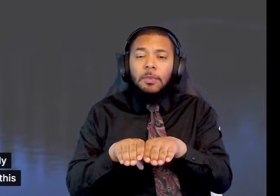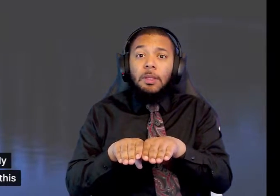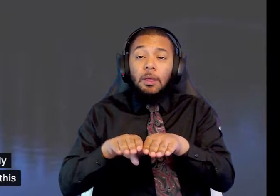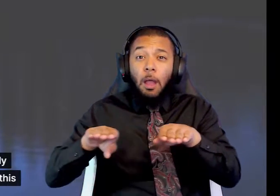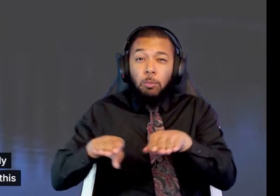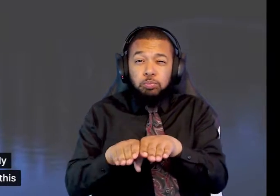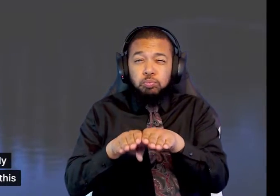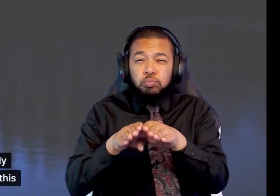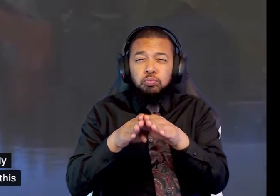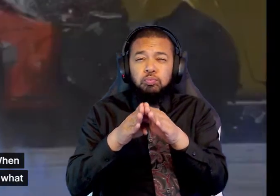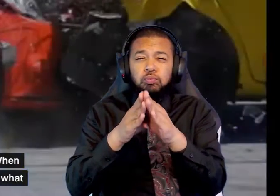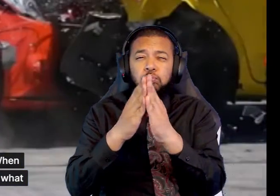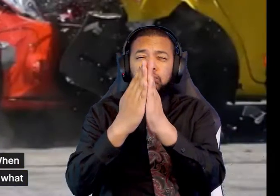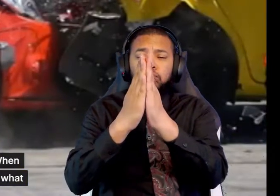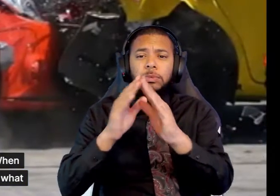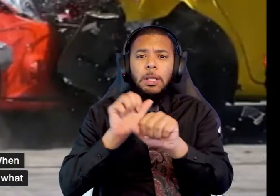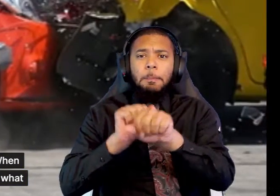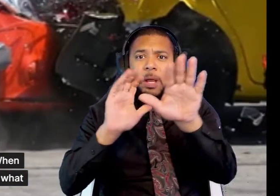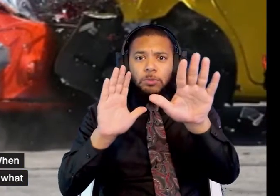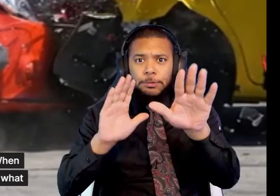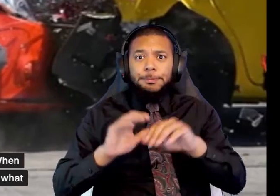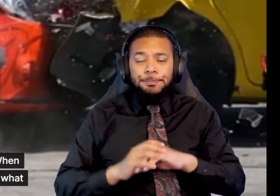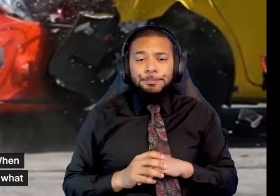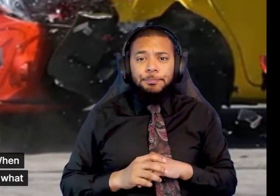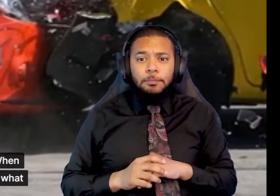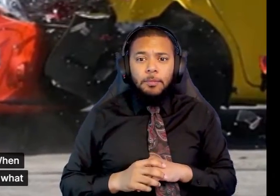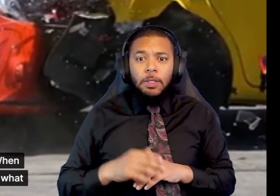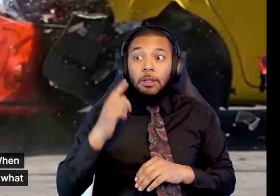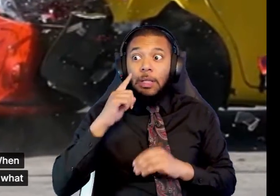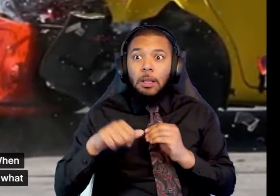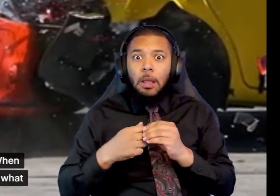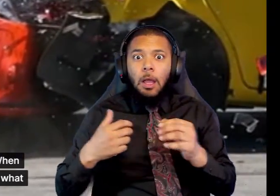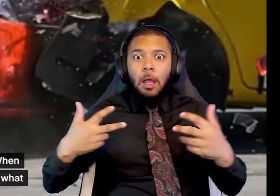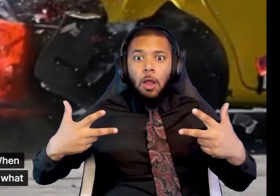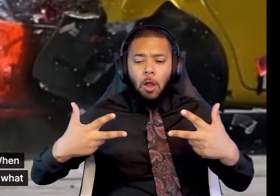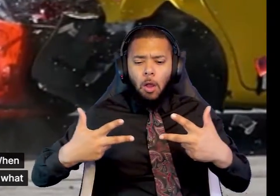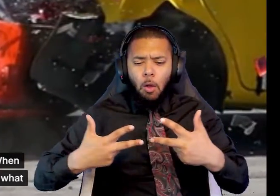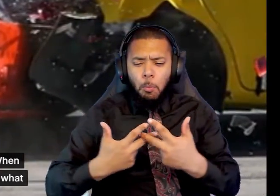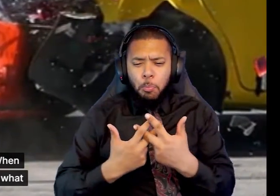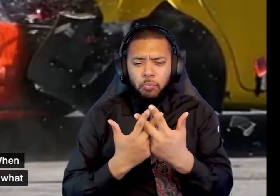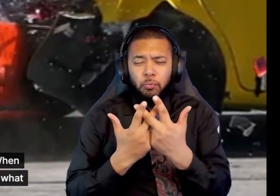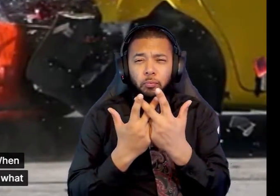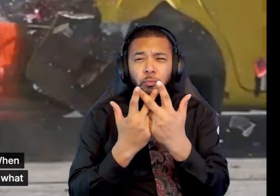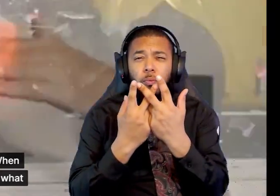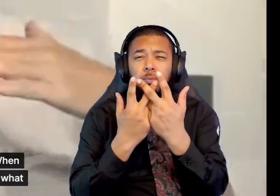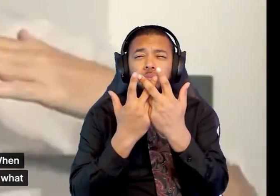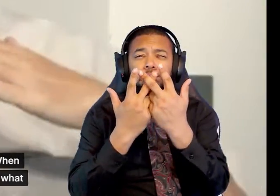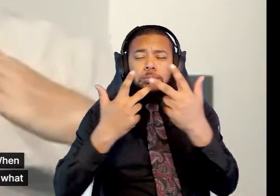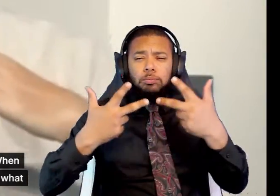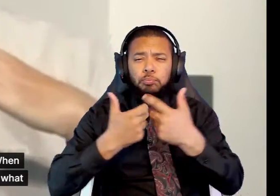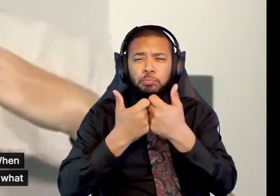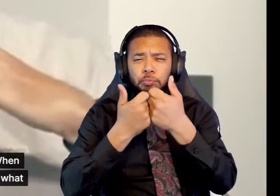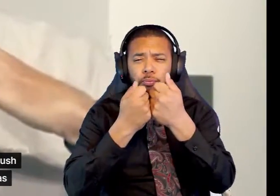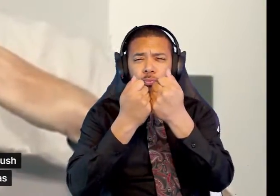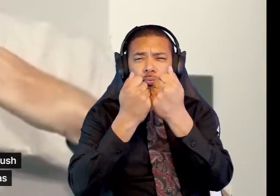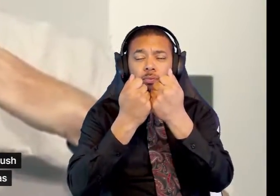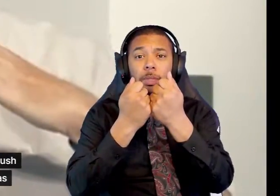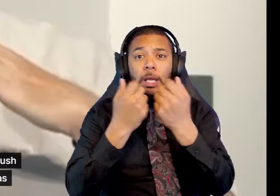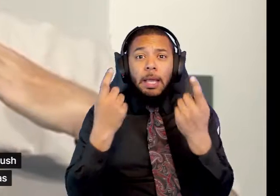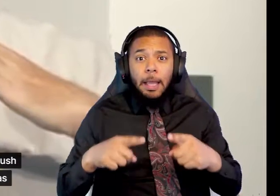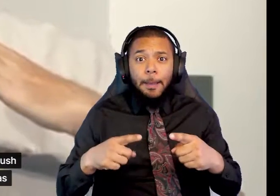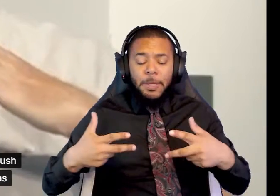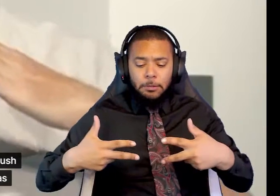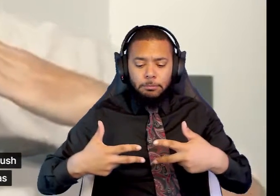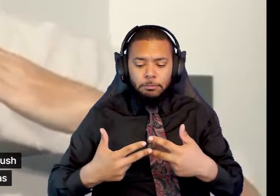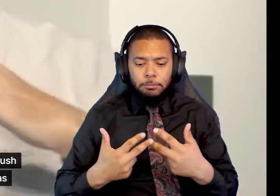form. You can think of this like a car running into another car. When the cars come together, most often it happens